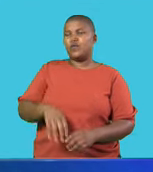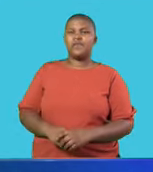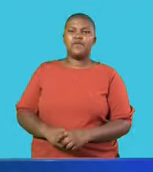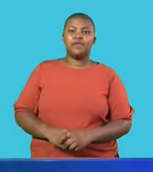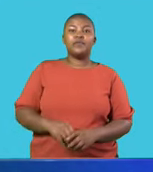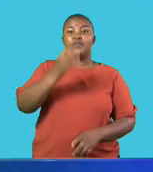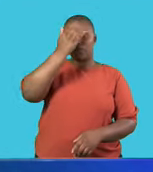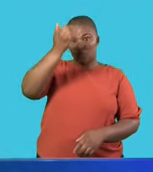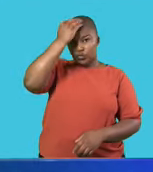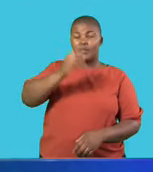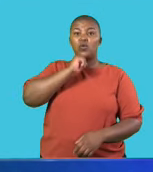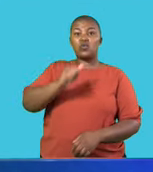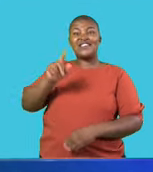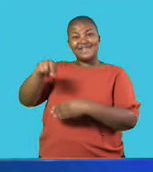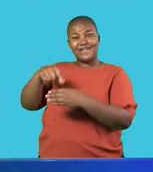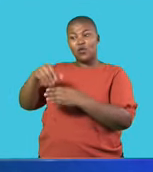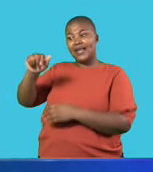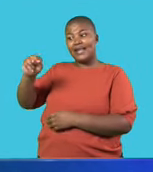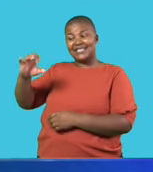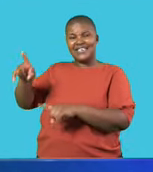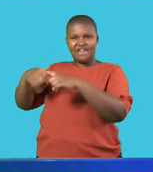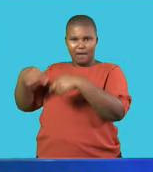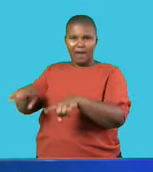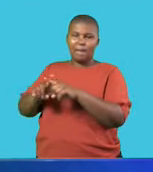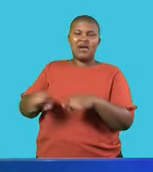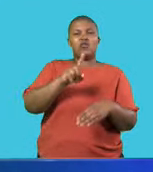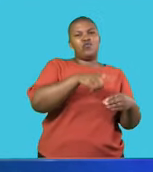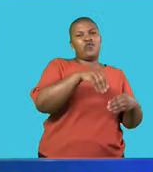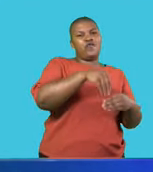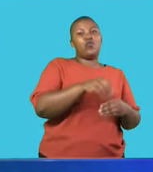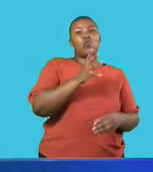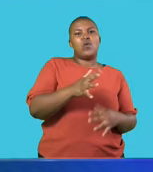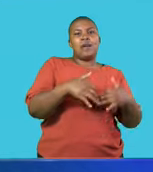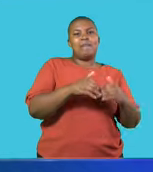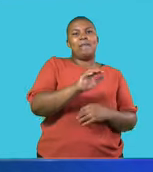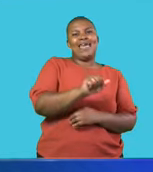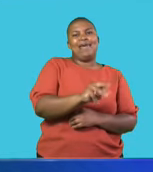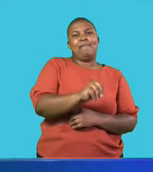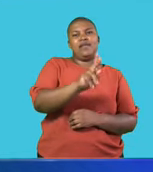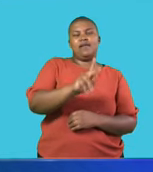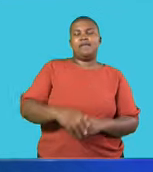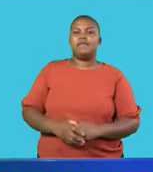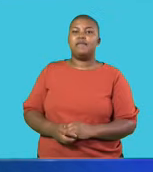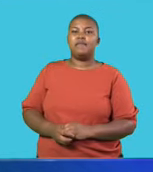uthe endaweni ye-ANC ivoti yakhe iza kuya kumbutho wezopolitiko osandula ukusungulwa umkhonto wesizwe.